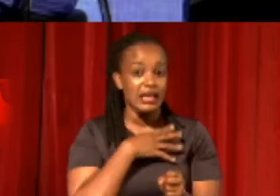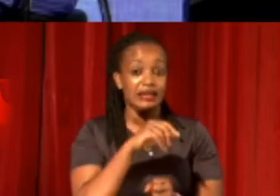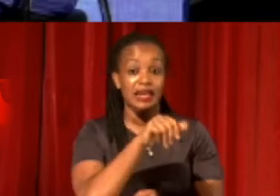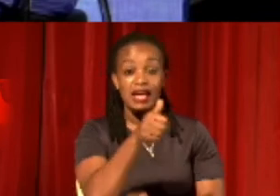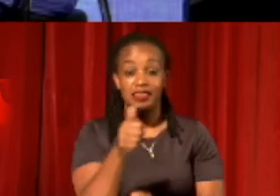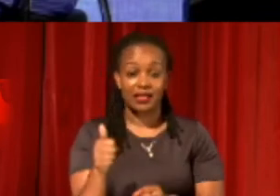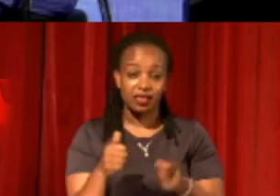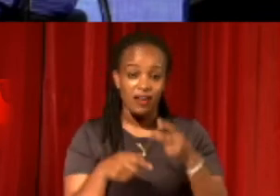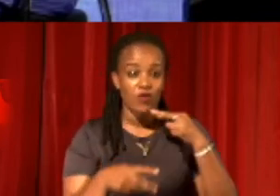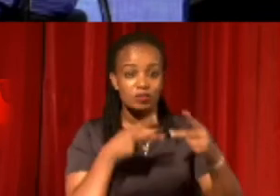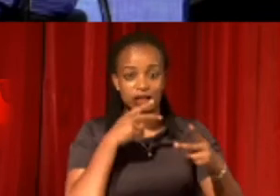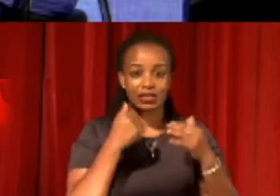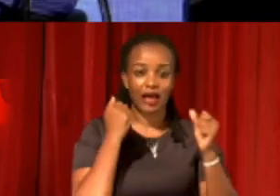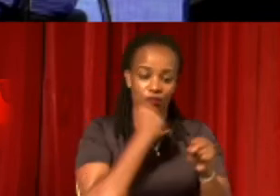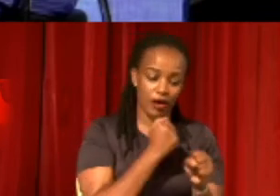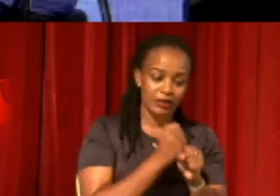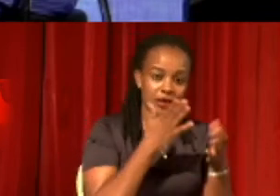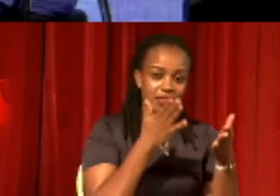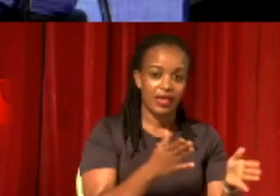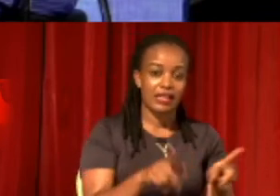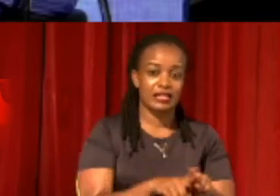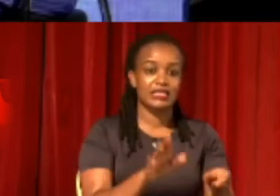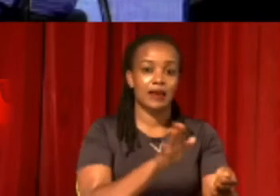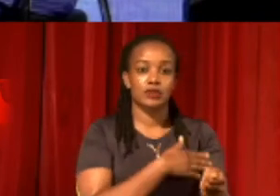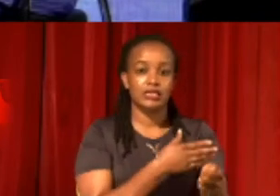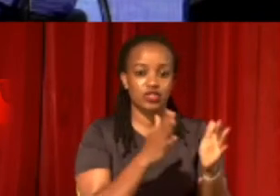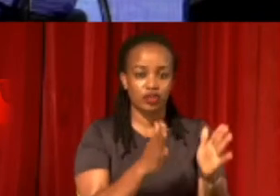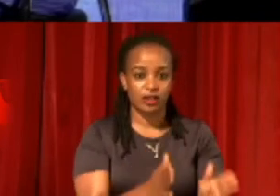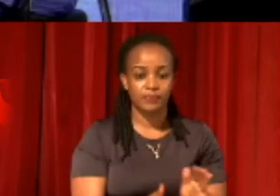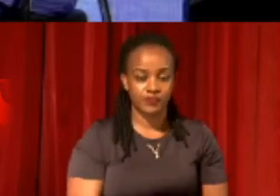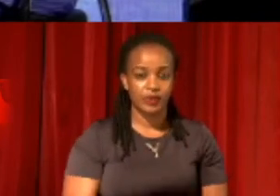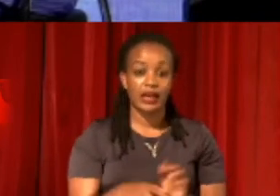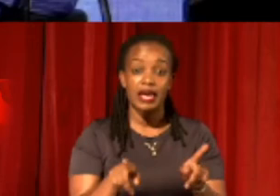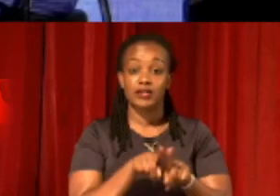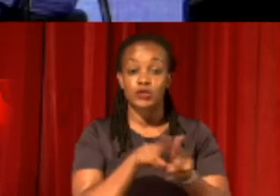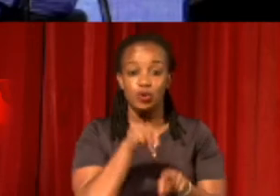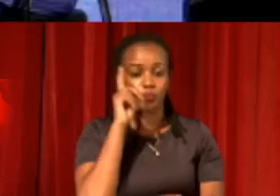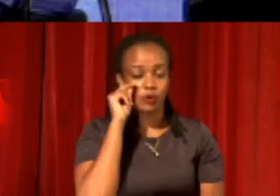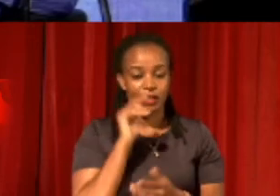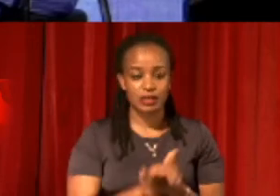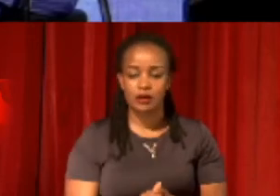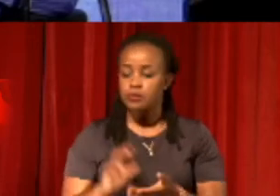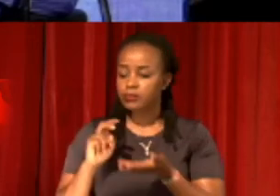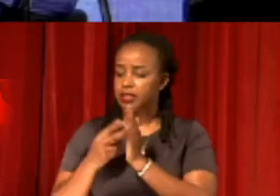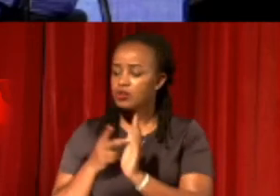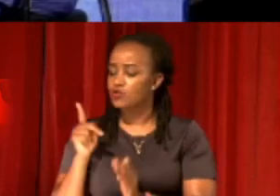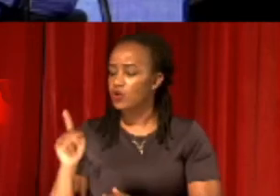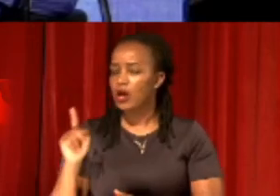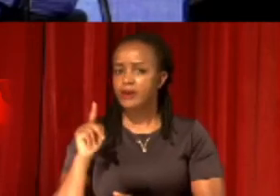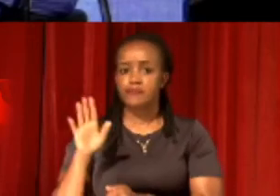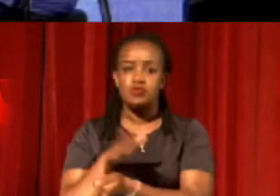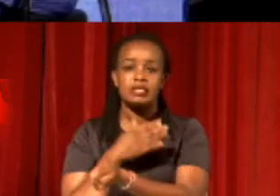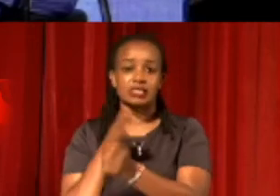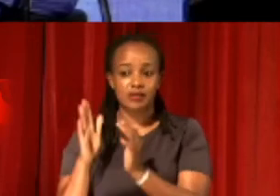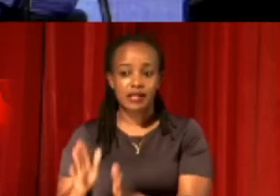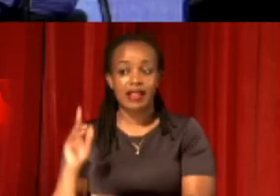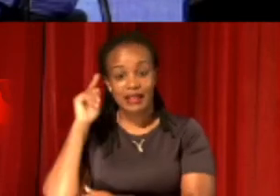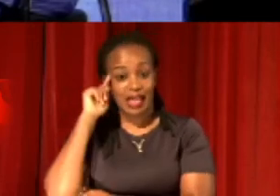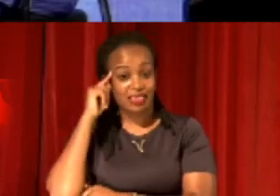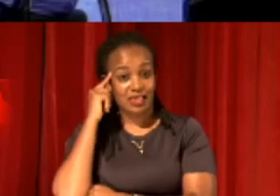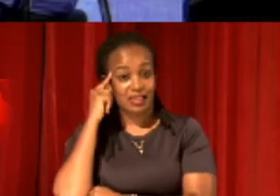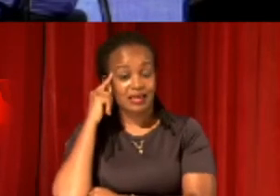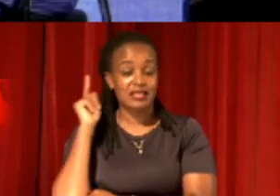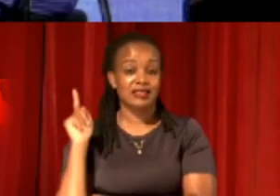city that has a piano that I haven't played in. Oh, wow. And in Mombasa as well. And in Mombasa. Yeah. So you're an artist, mm-hmm. and I think that gives you